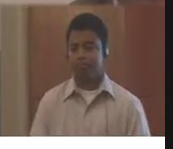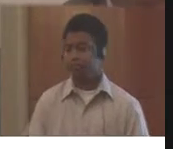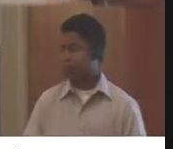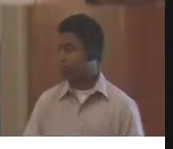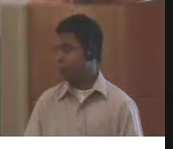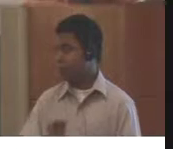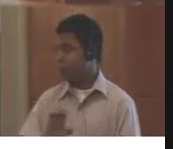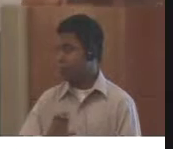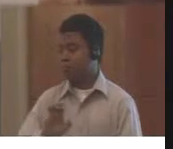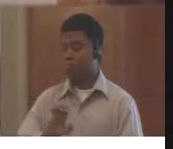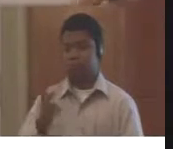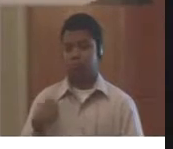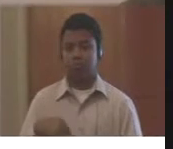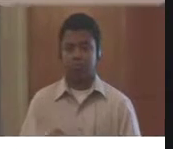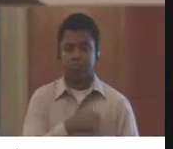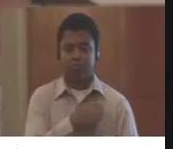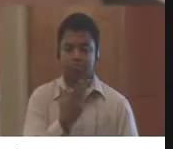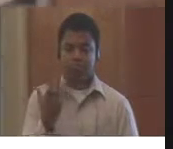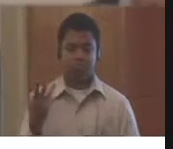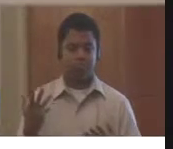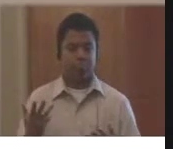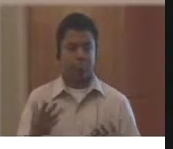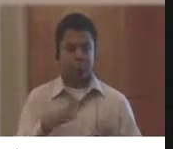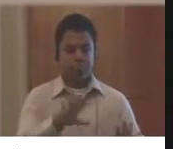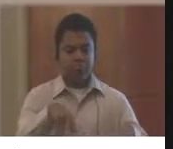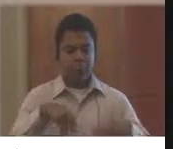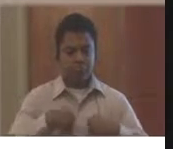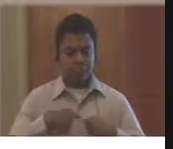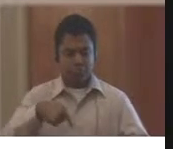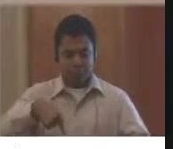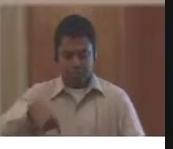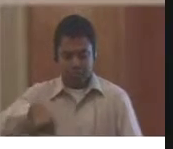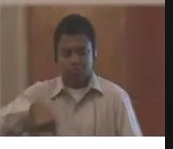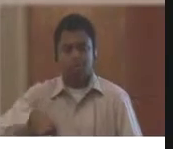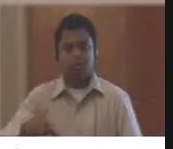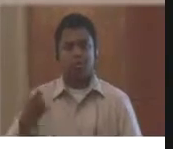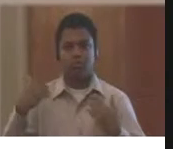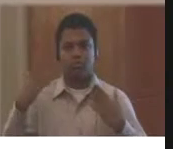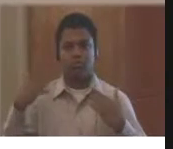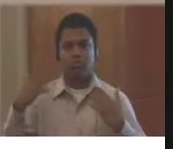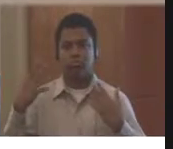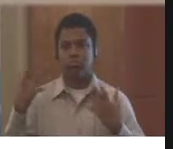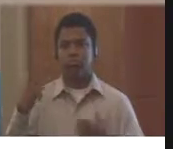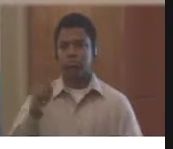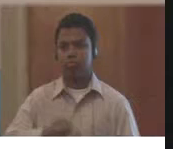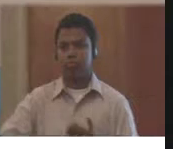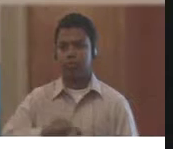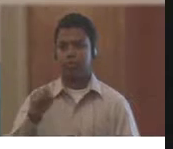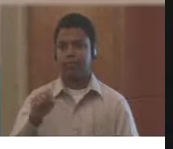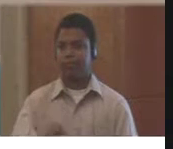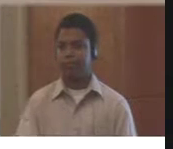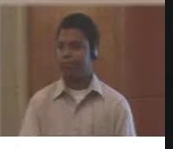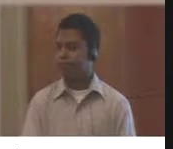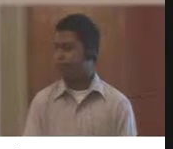Well, on behalf of Ecuador, we consider this communiqué of Guayaquil adopted.